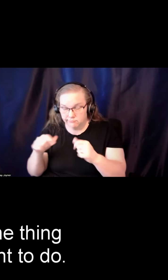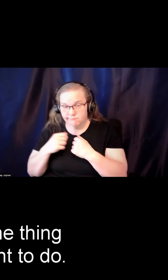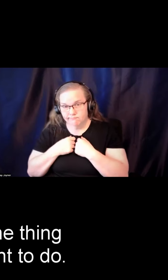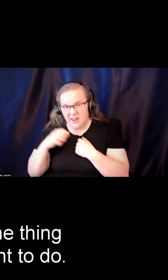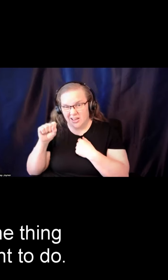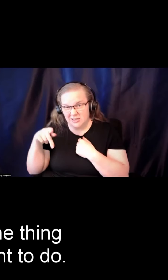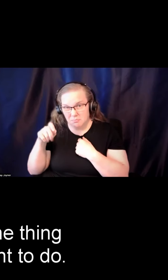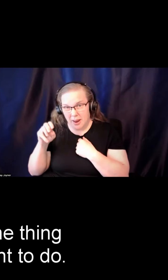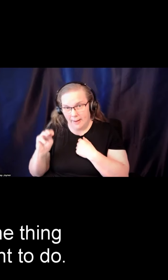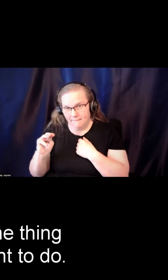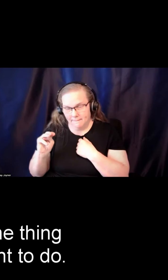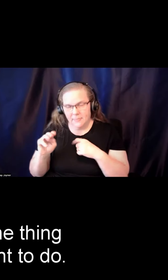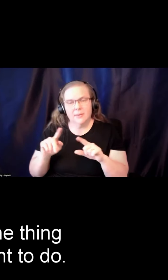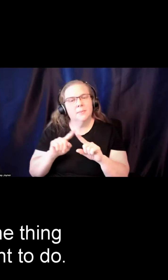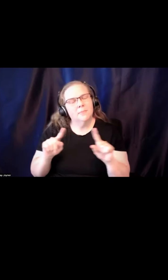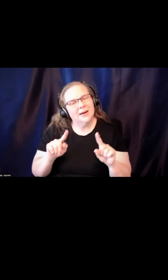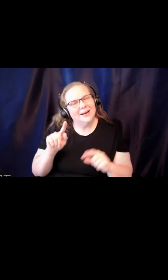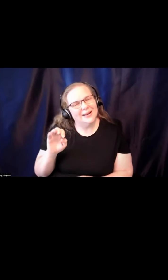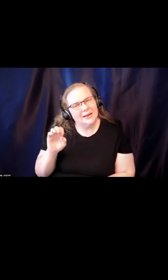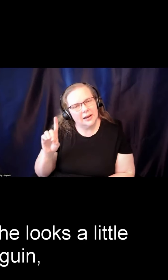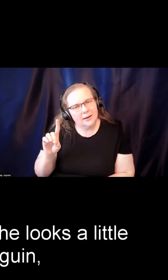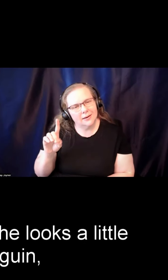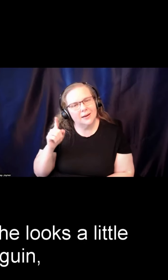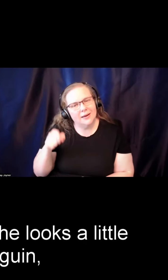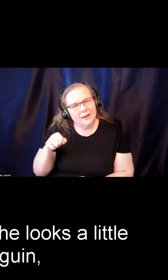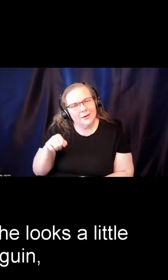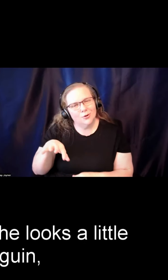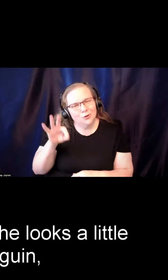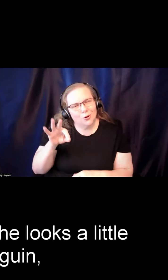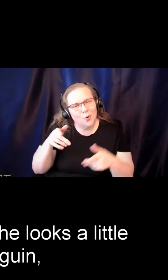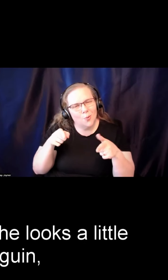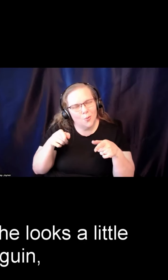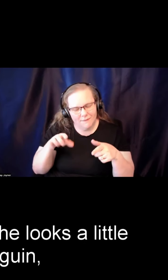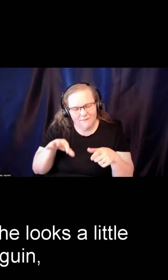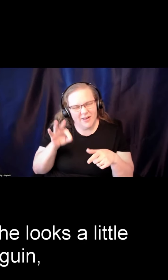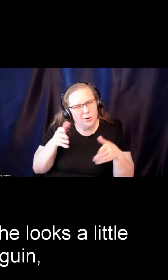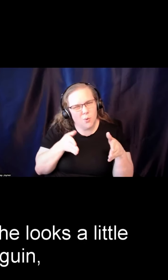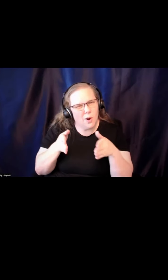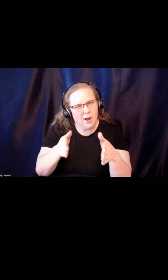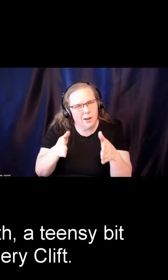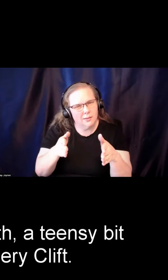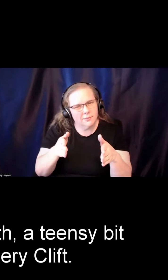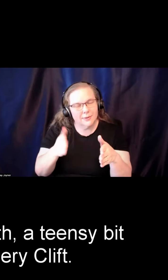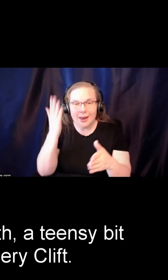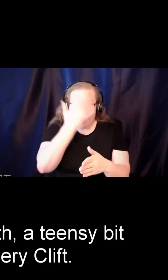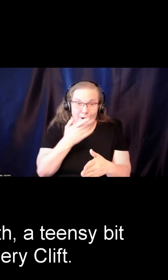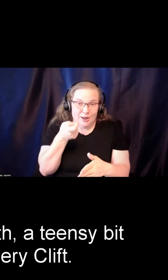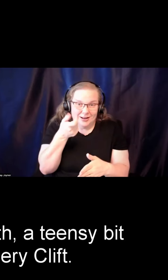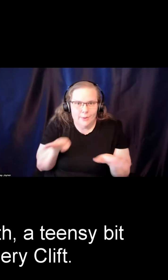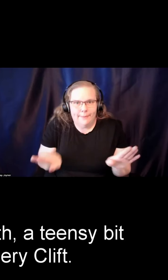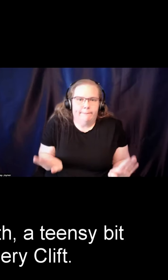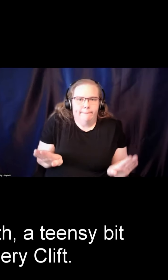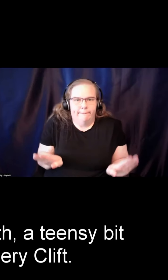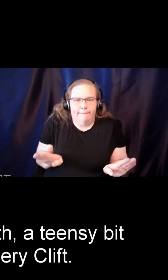find the one thing he was meant to do. I love him because he looks a little like a penguin, but also